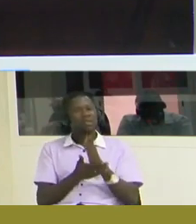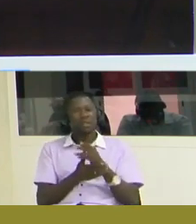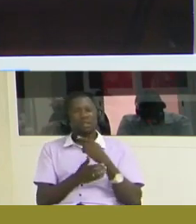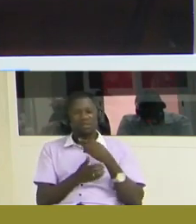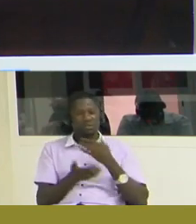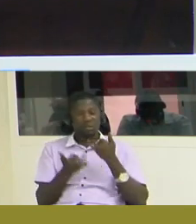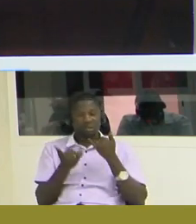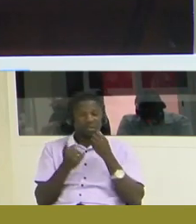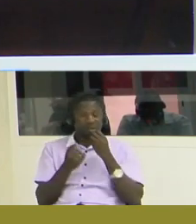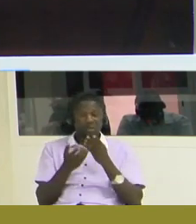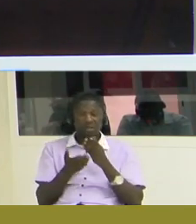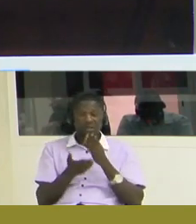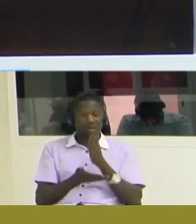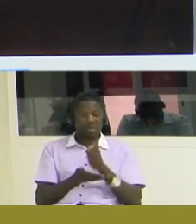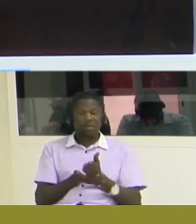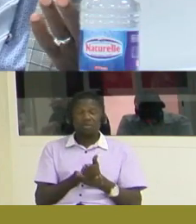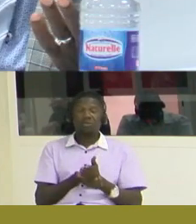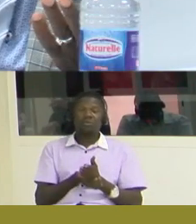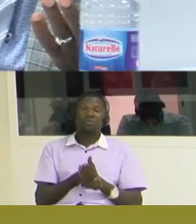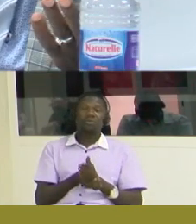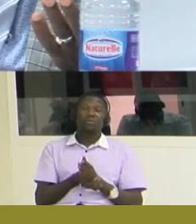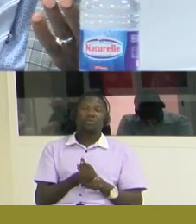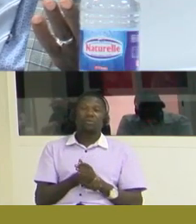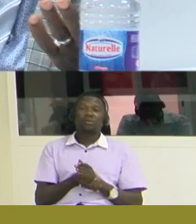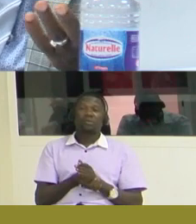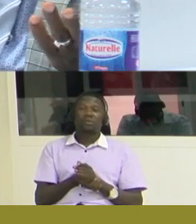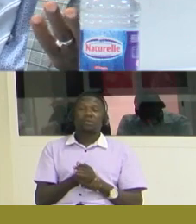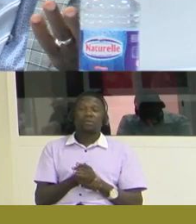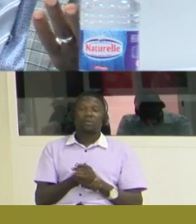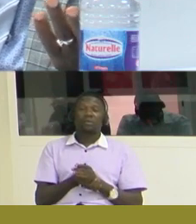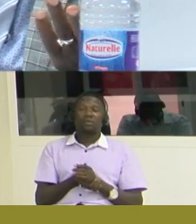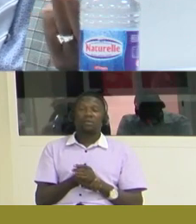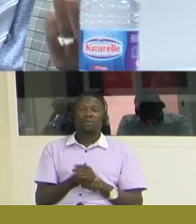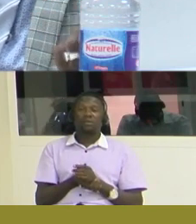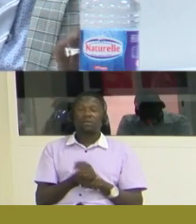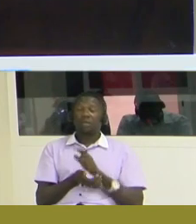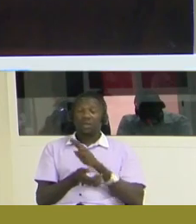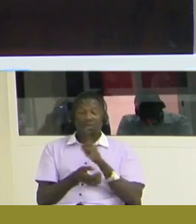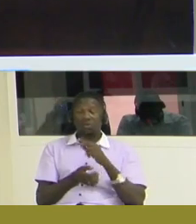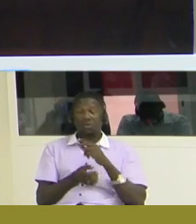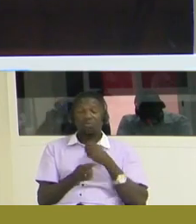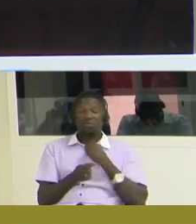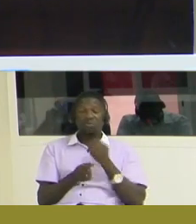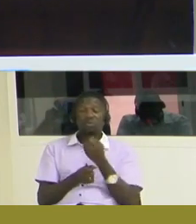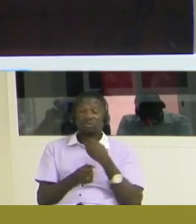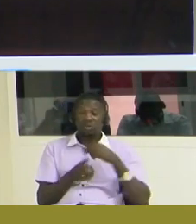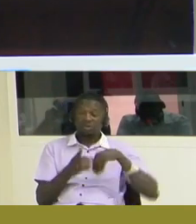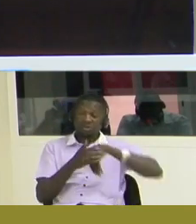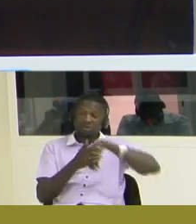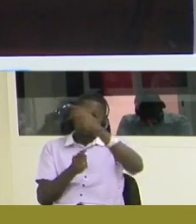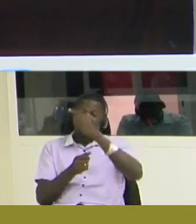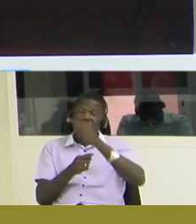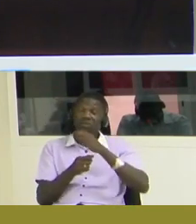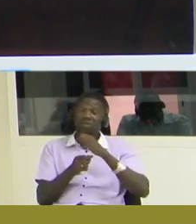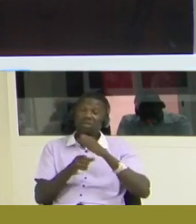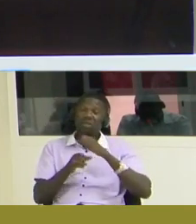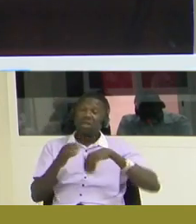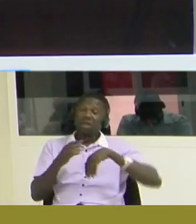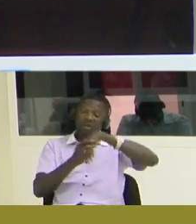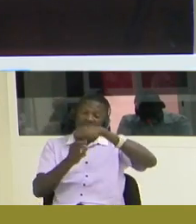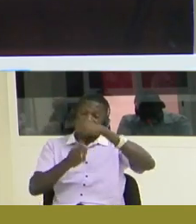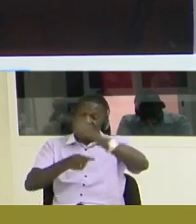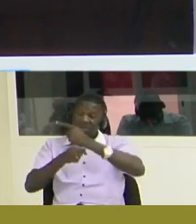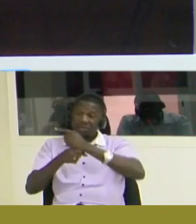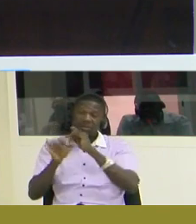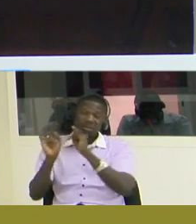now I don't think it is sounding trivial this is you can go into exile as if you just get up and go into exile